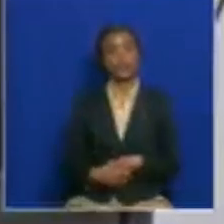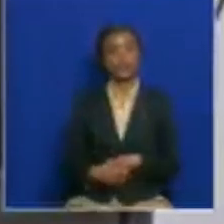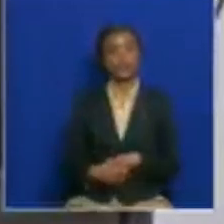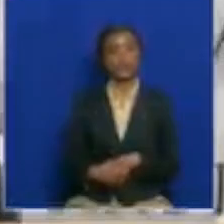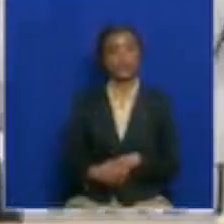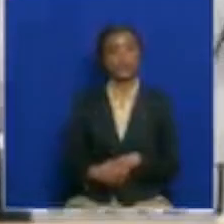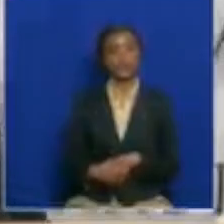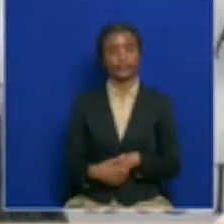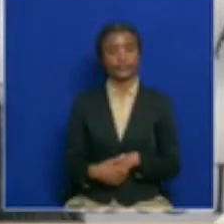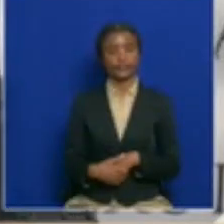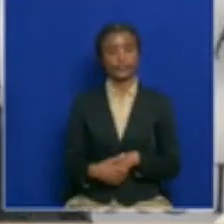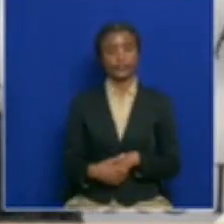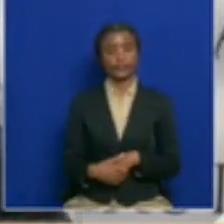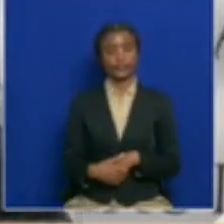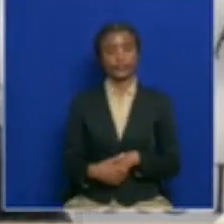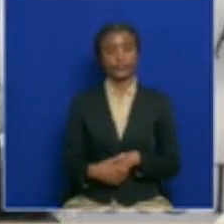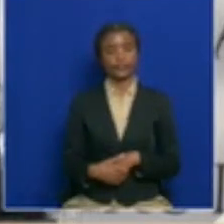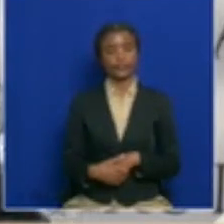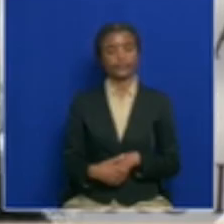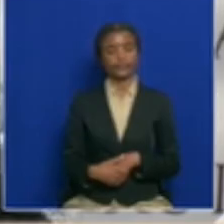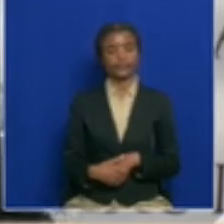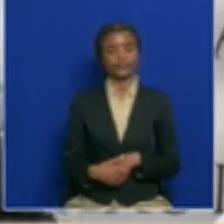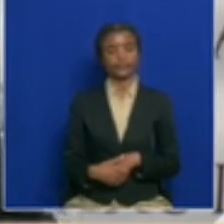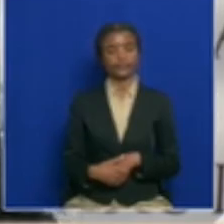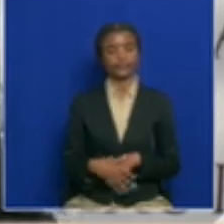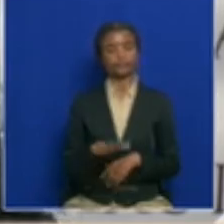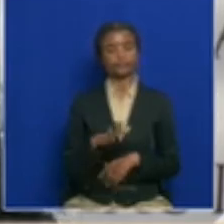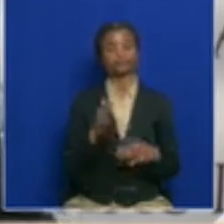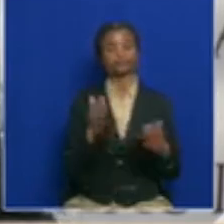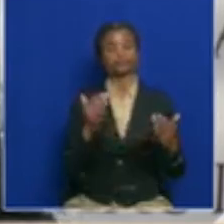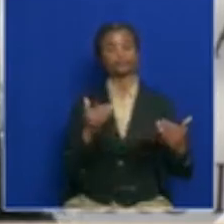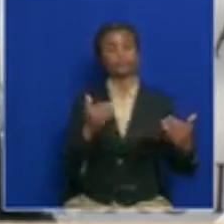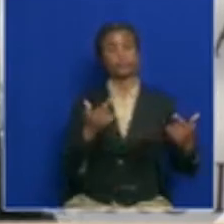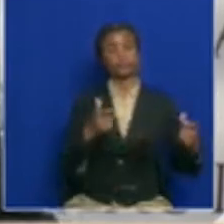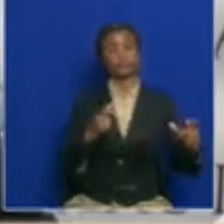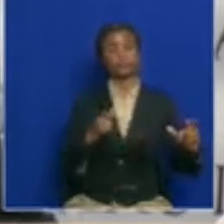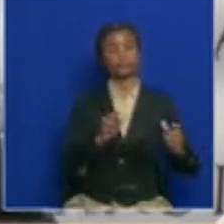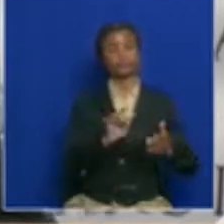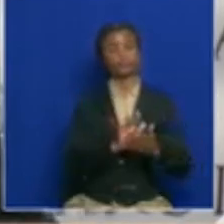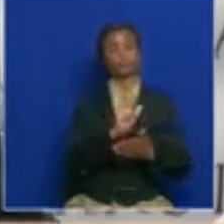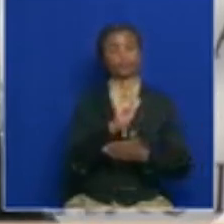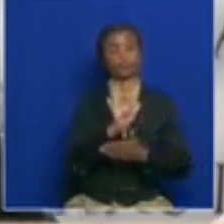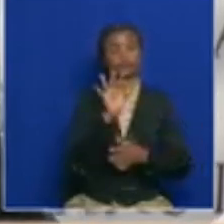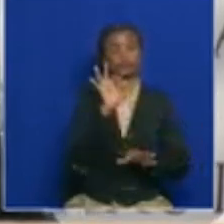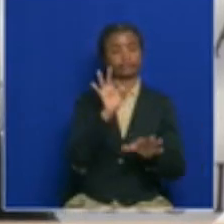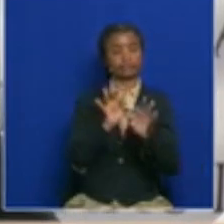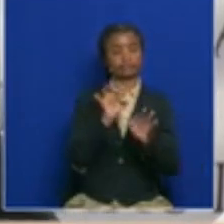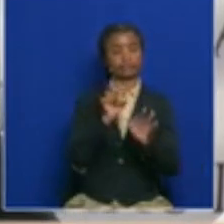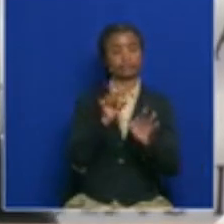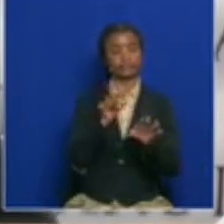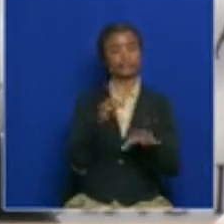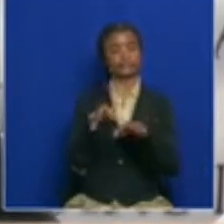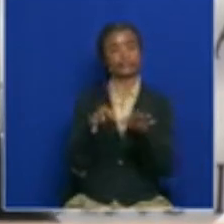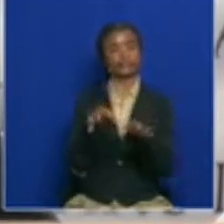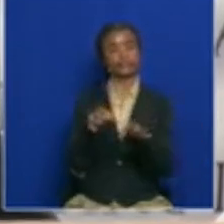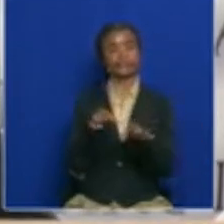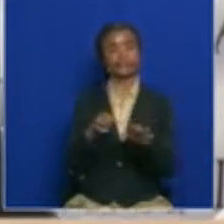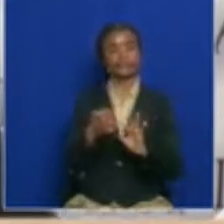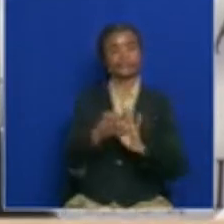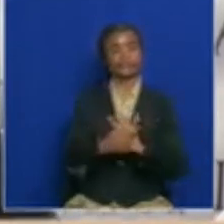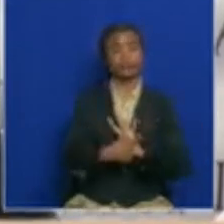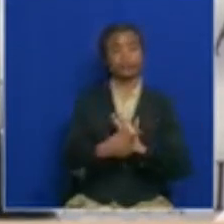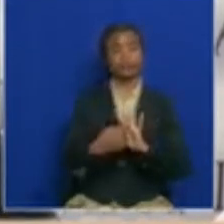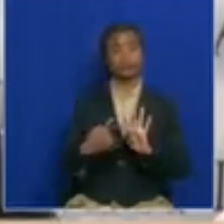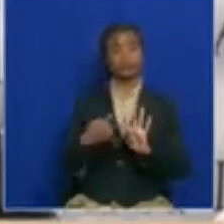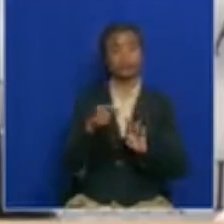You then, from paragraph 15, deal specifically with 4 people. At 15.1,